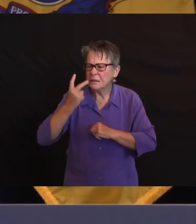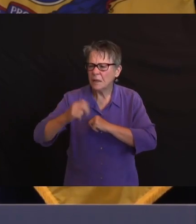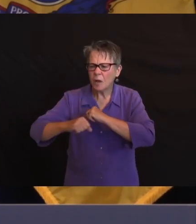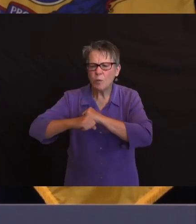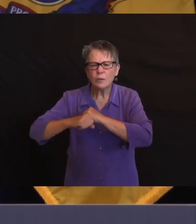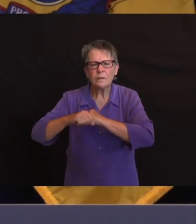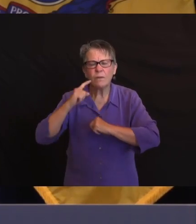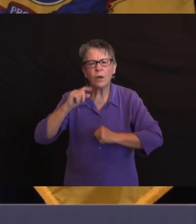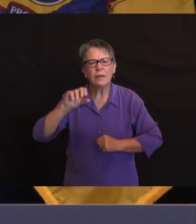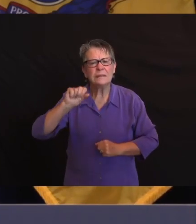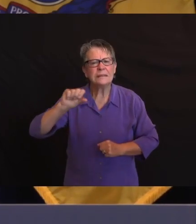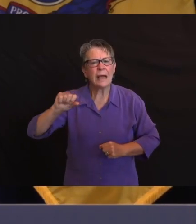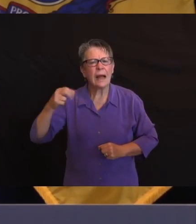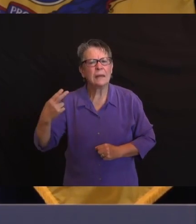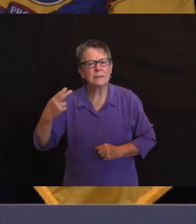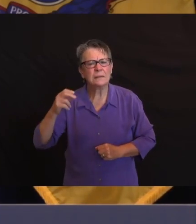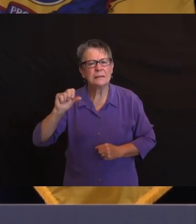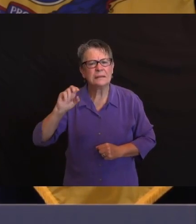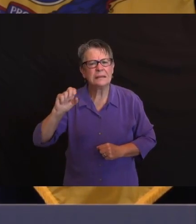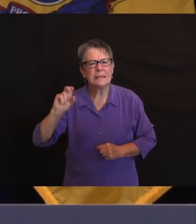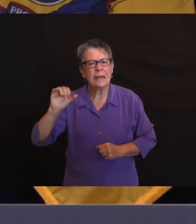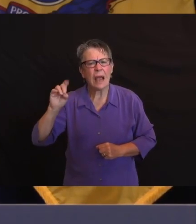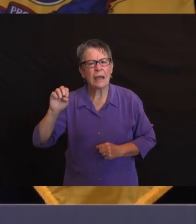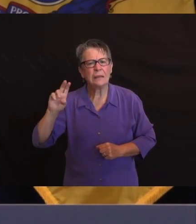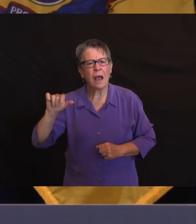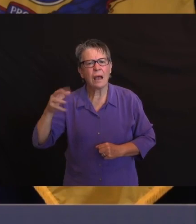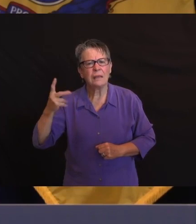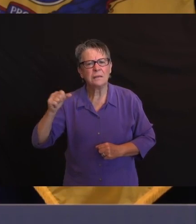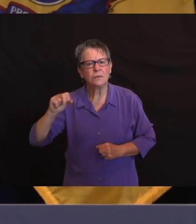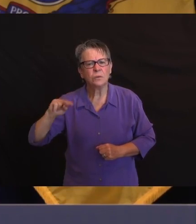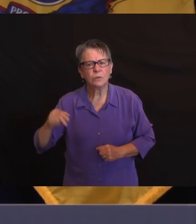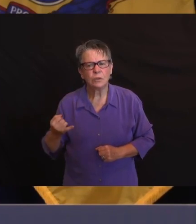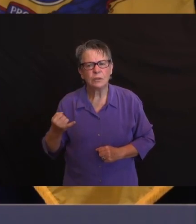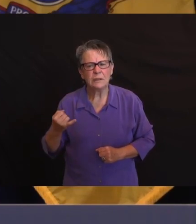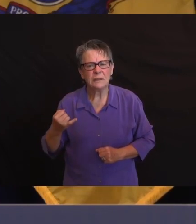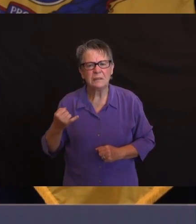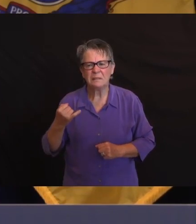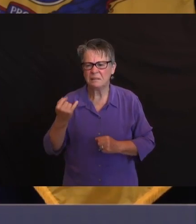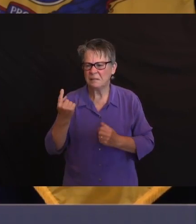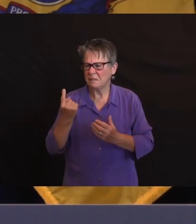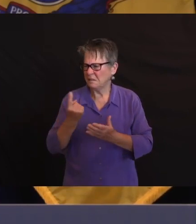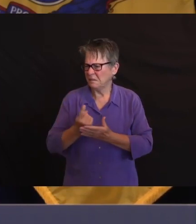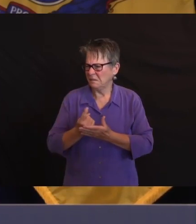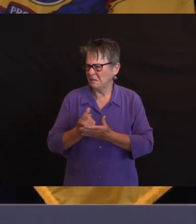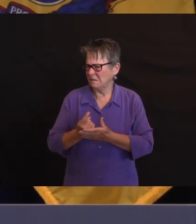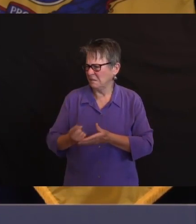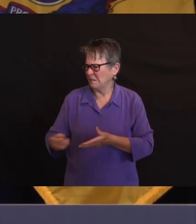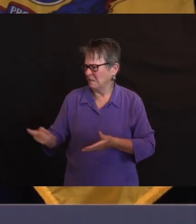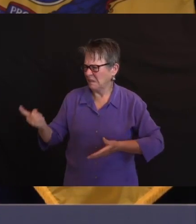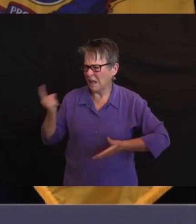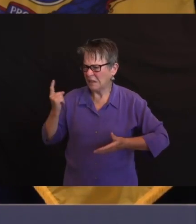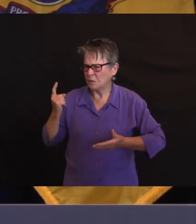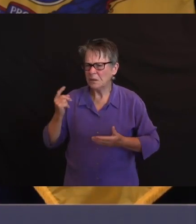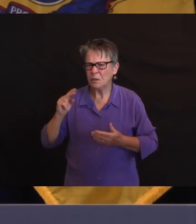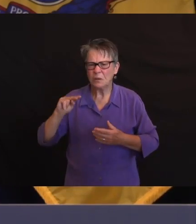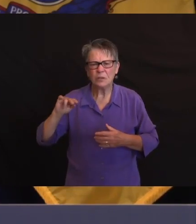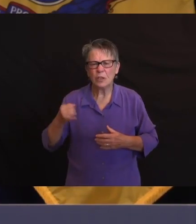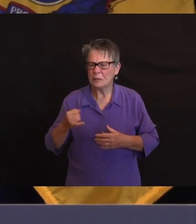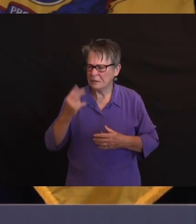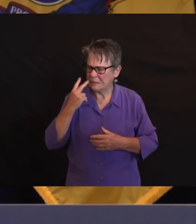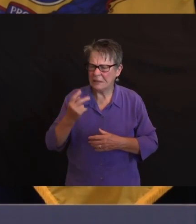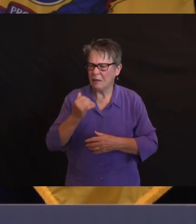think I transposed a different last name, but it was a very successful 5K in memory of Samantha Josephson, who's the